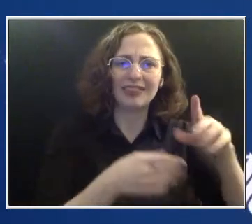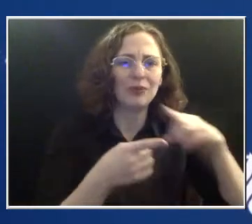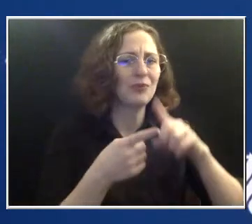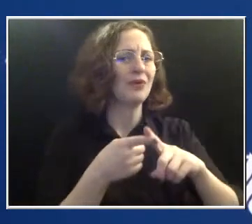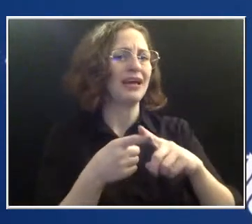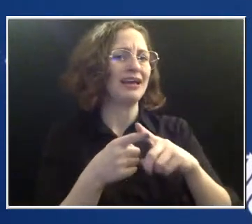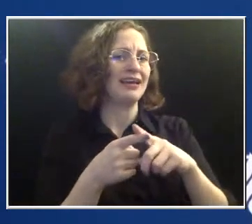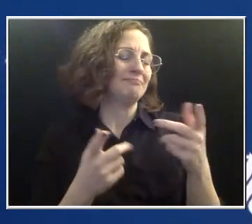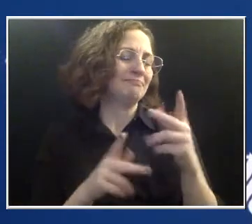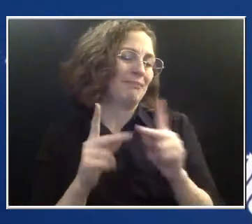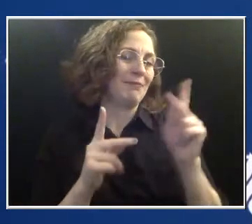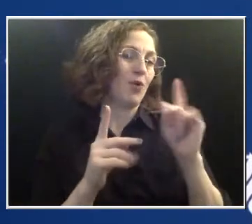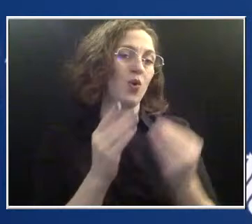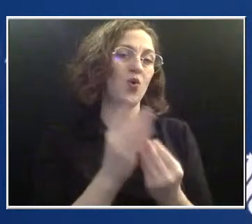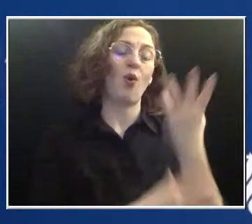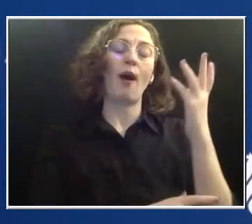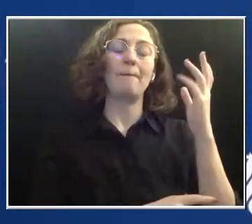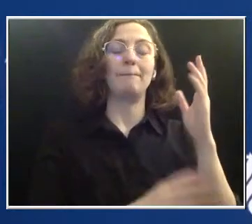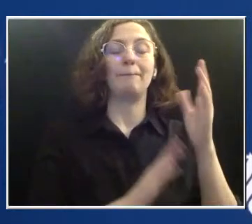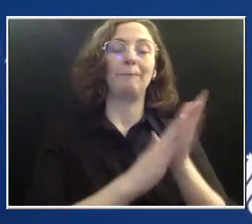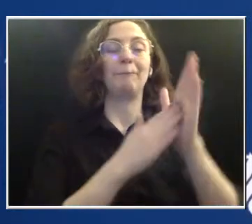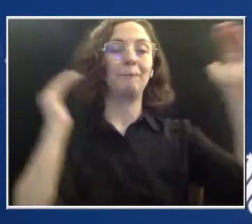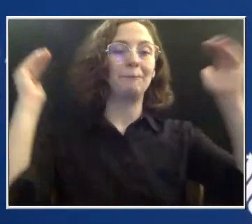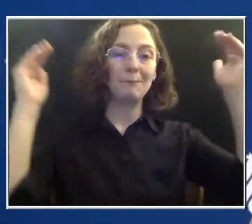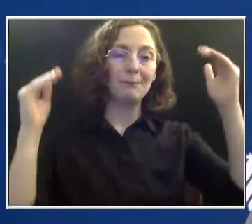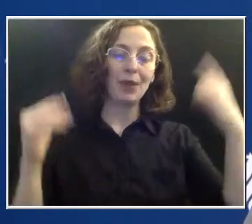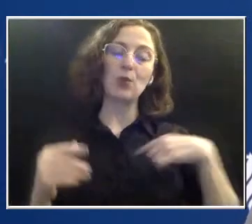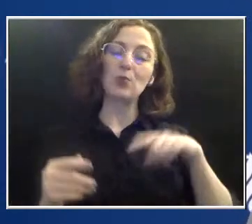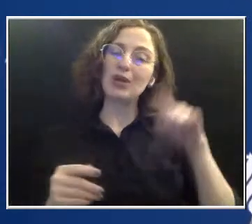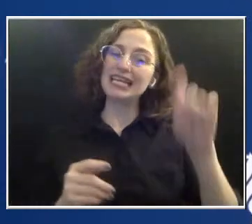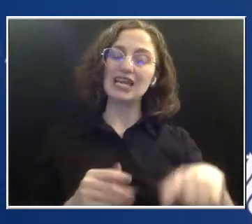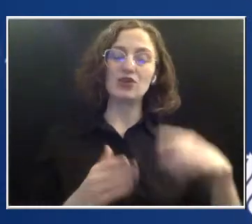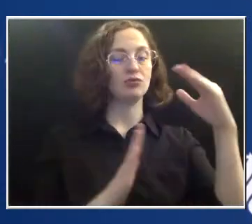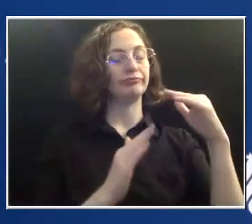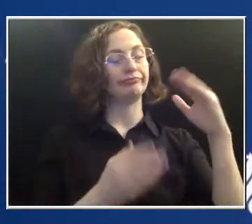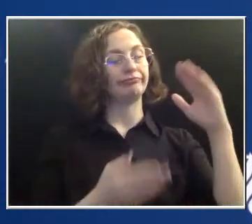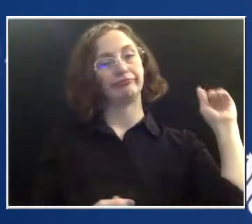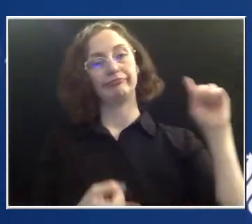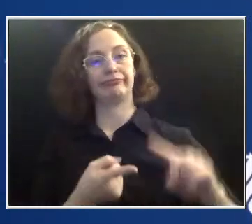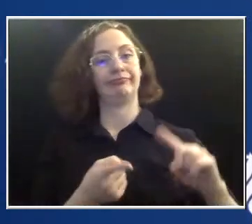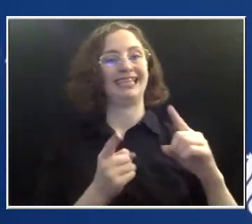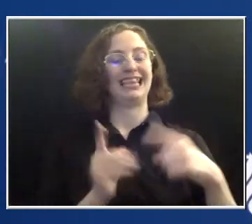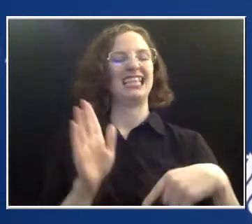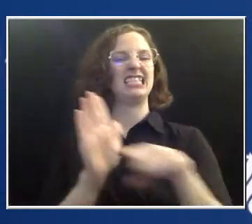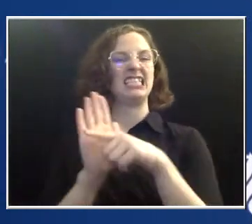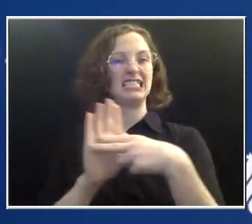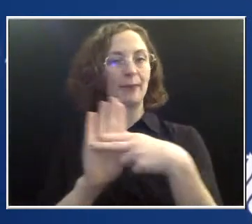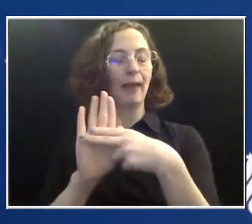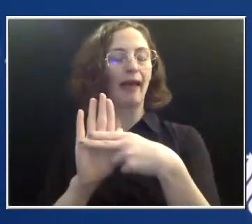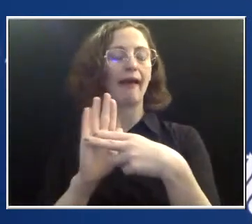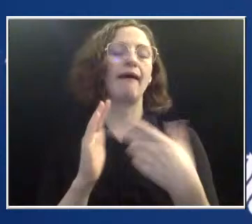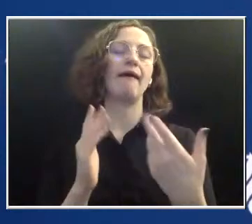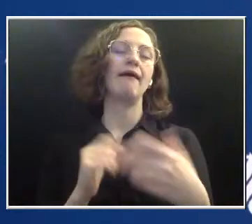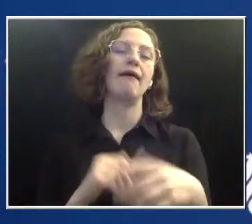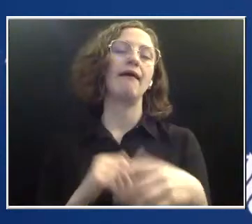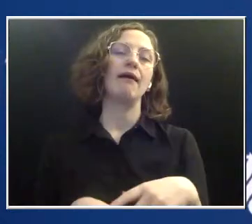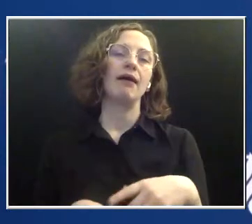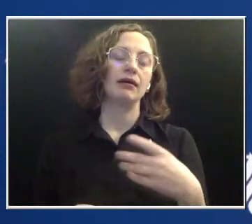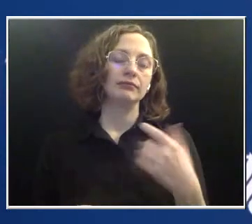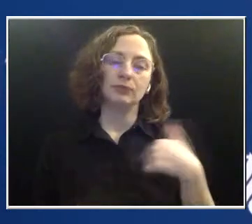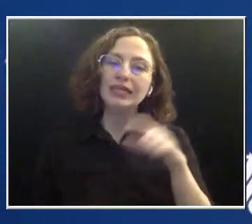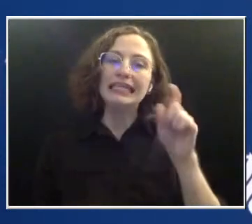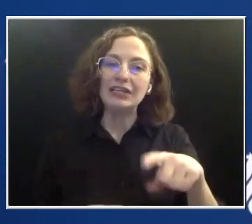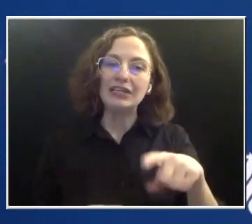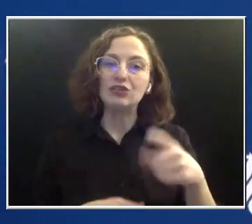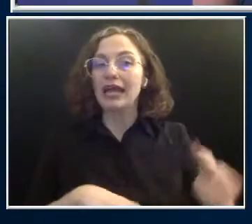and it is we need to reduce the stigma, we need to increase access. There are a lot of it is multifactorial, but we need to continue to get these